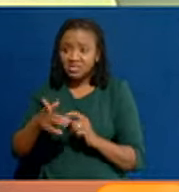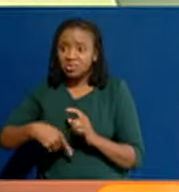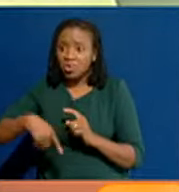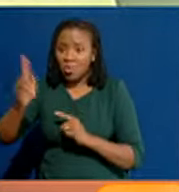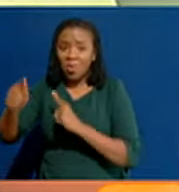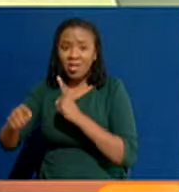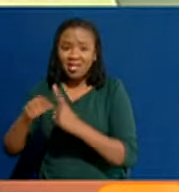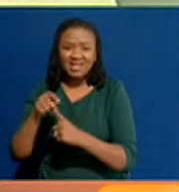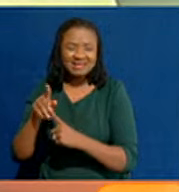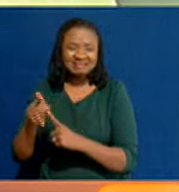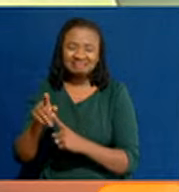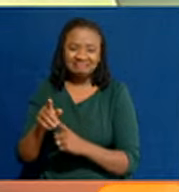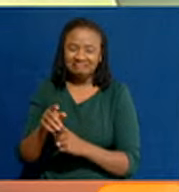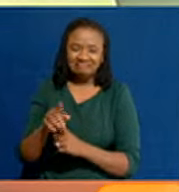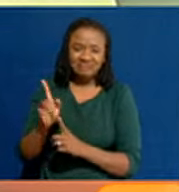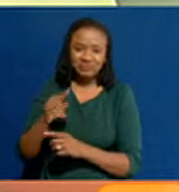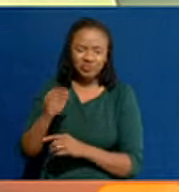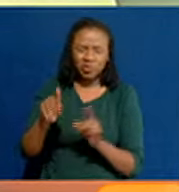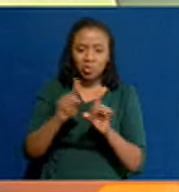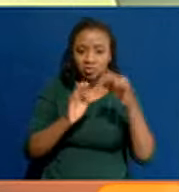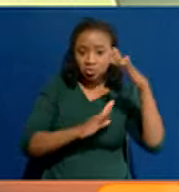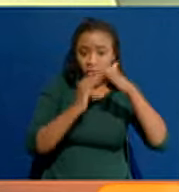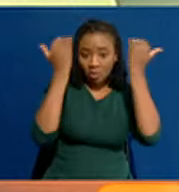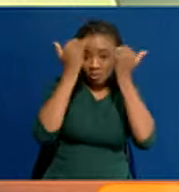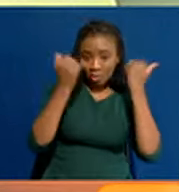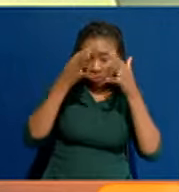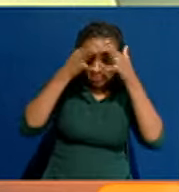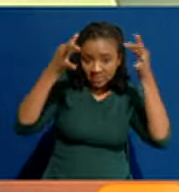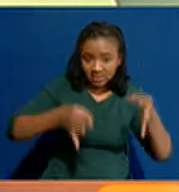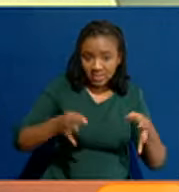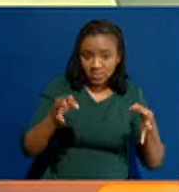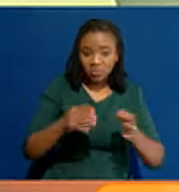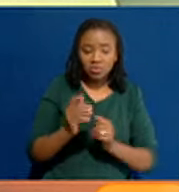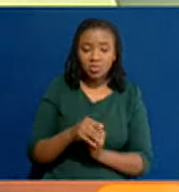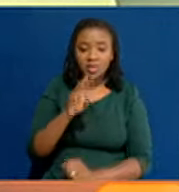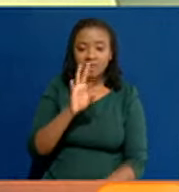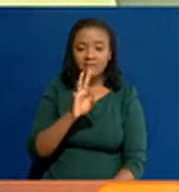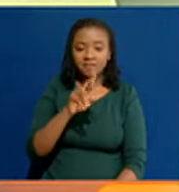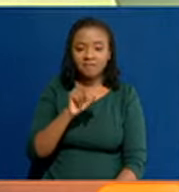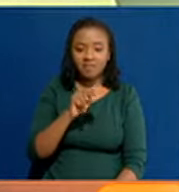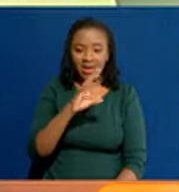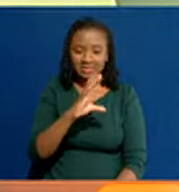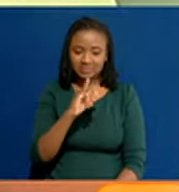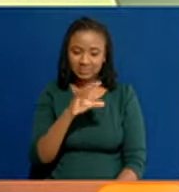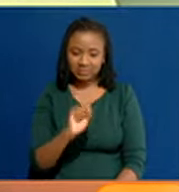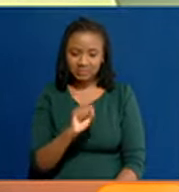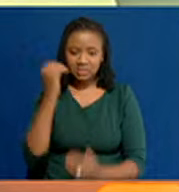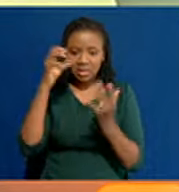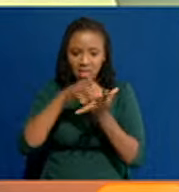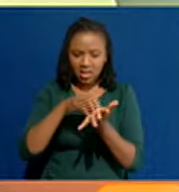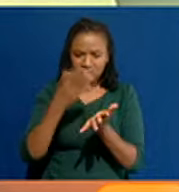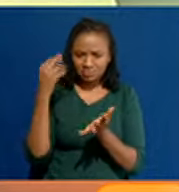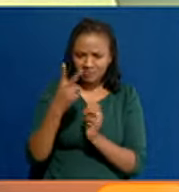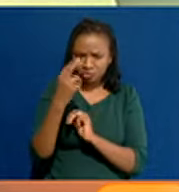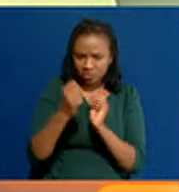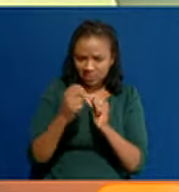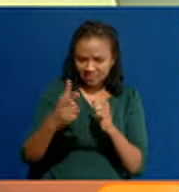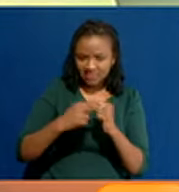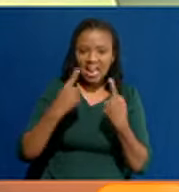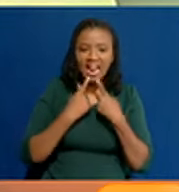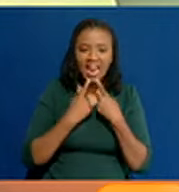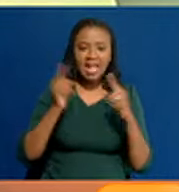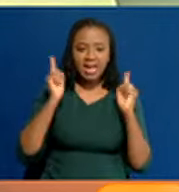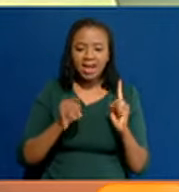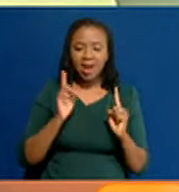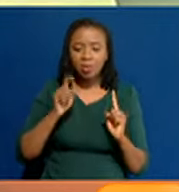archaic. The Supreme Court decision in the Francis Karioko Muruatetu case in 2017 declared the